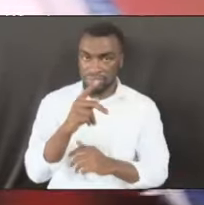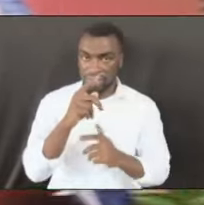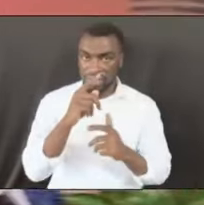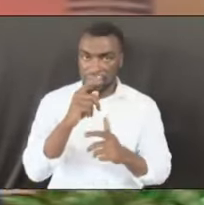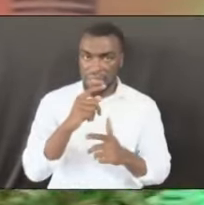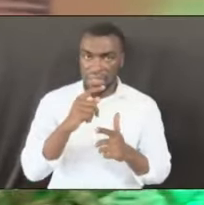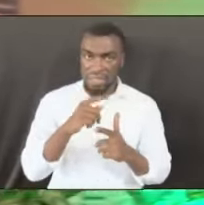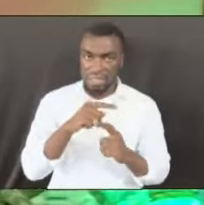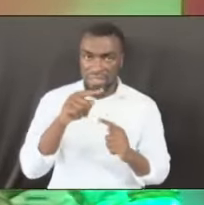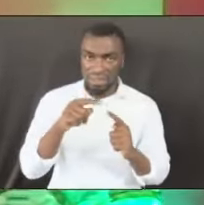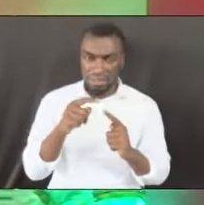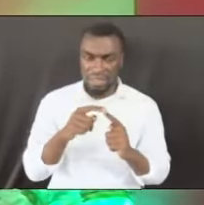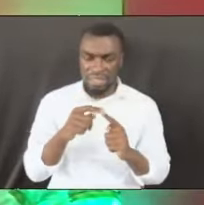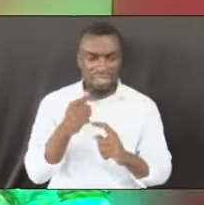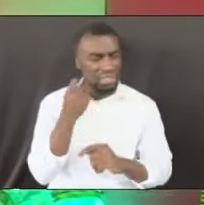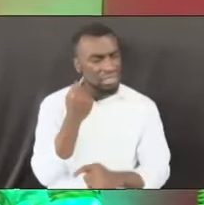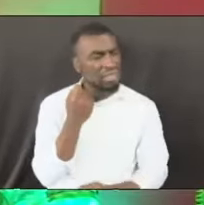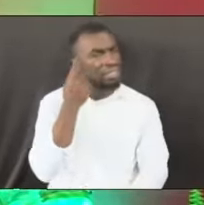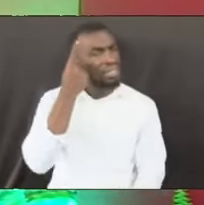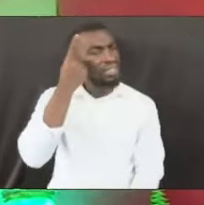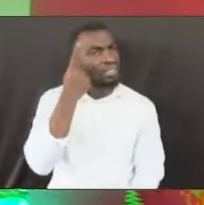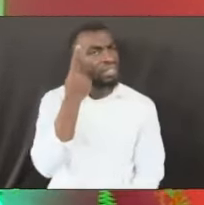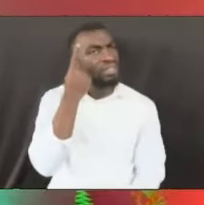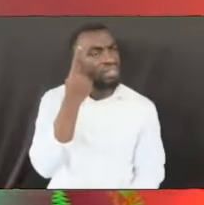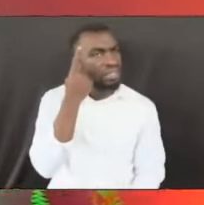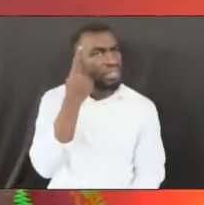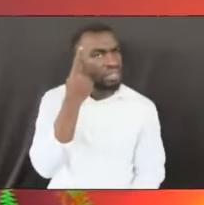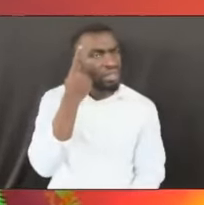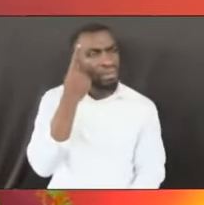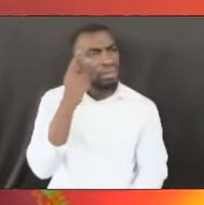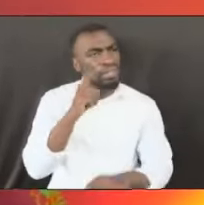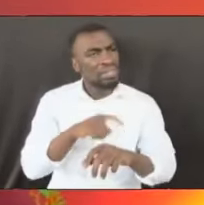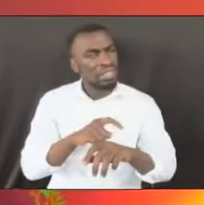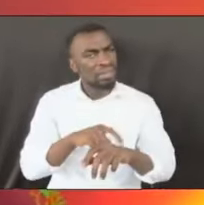to his senses. At one time, he had a call.